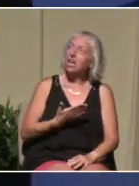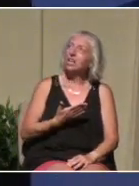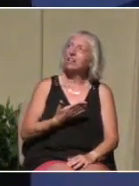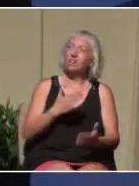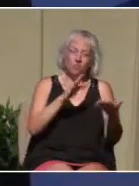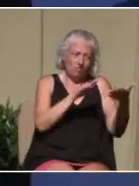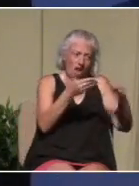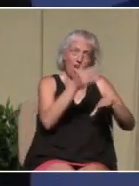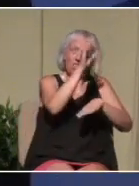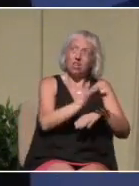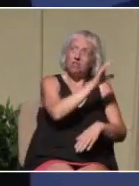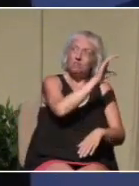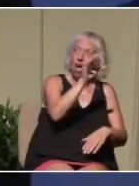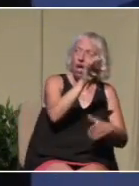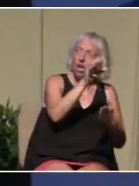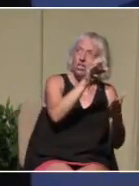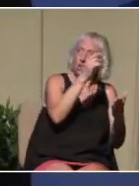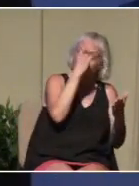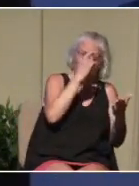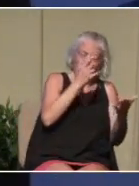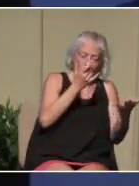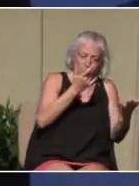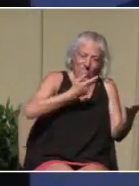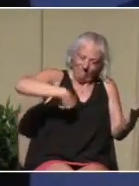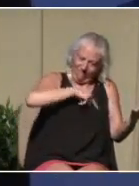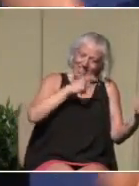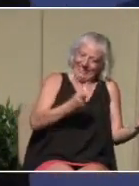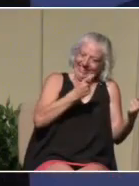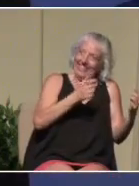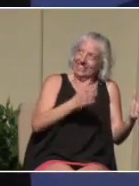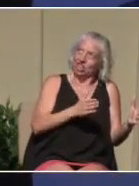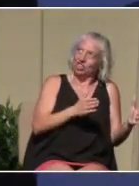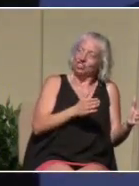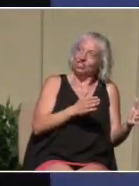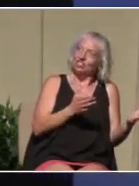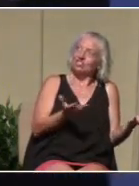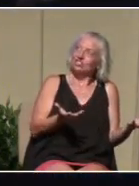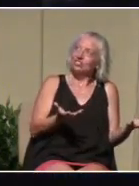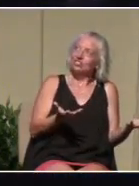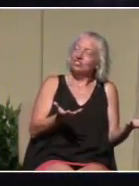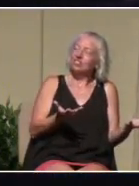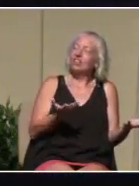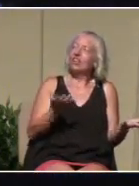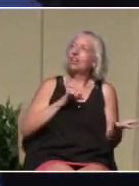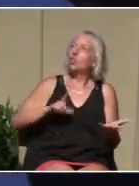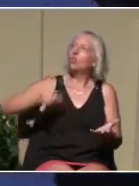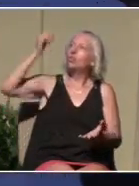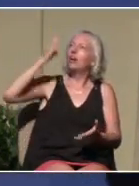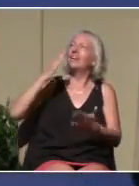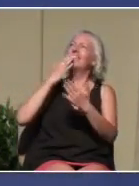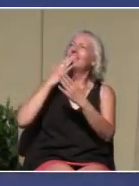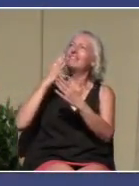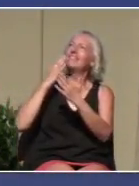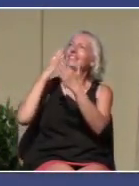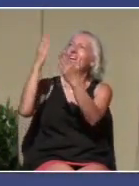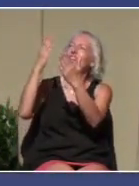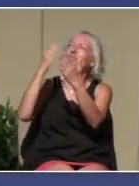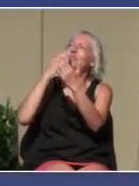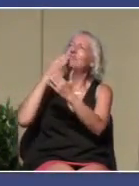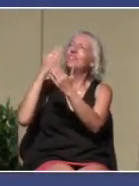of sinners such as us, people who've sinned such as us, Lord God. And we thank you. We thank you for